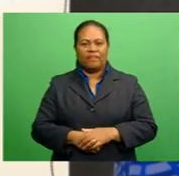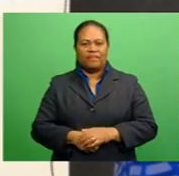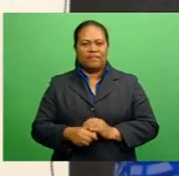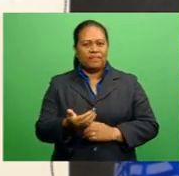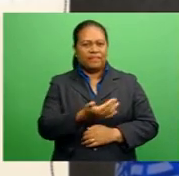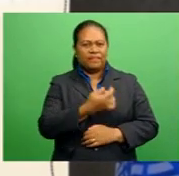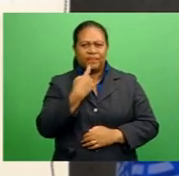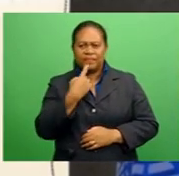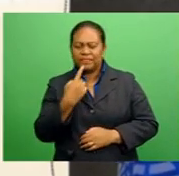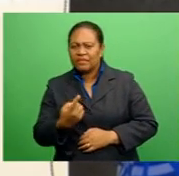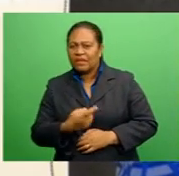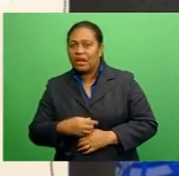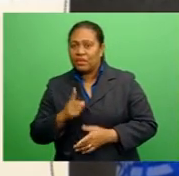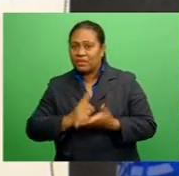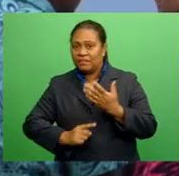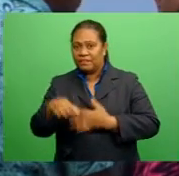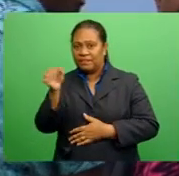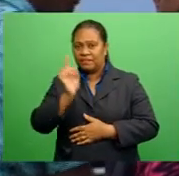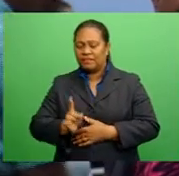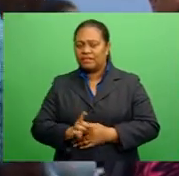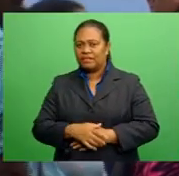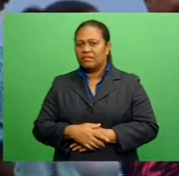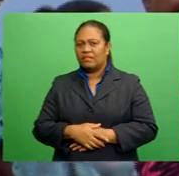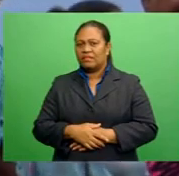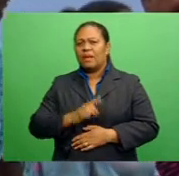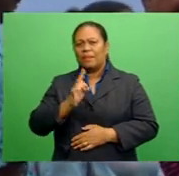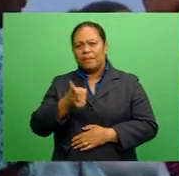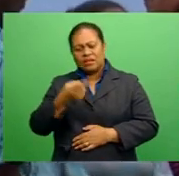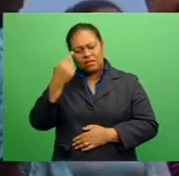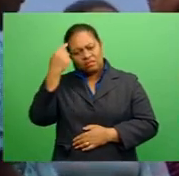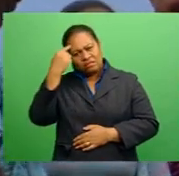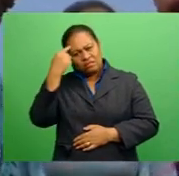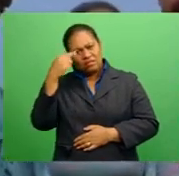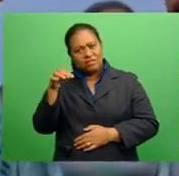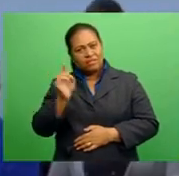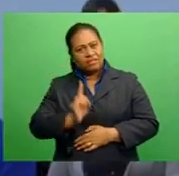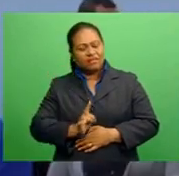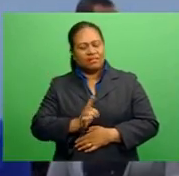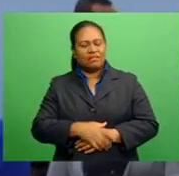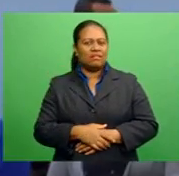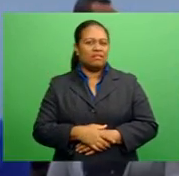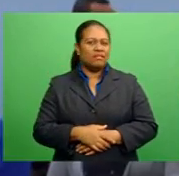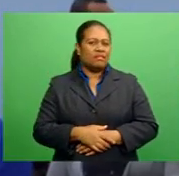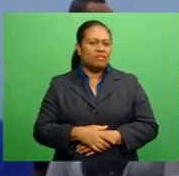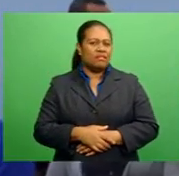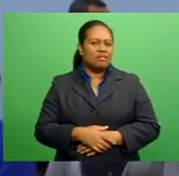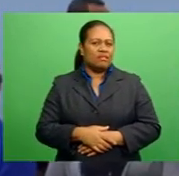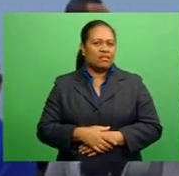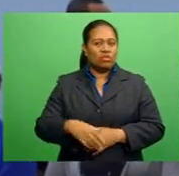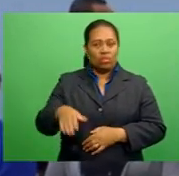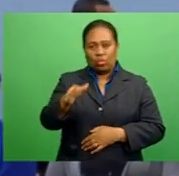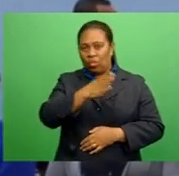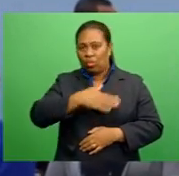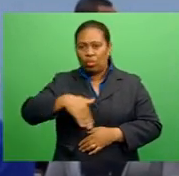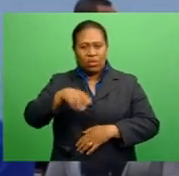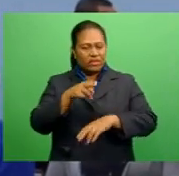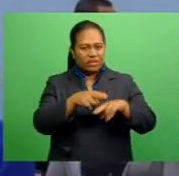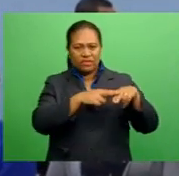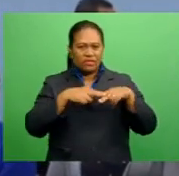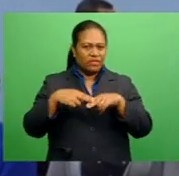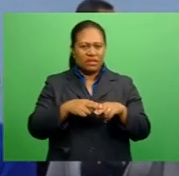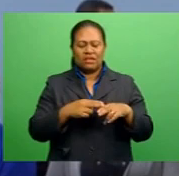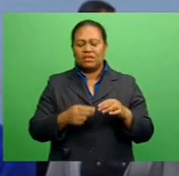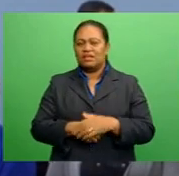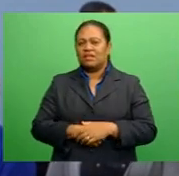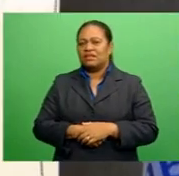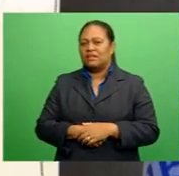manage money for today and tomorrow. But I think today, signing this MOU with the Reserve Bank of Fiji, it just endorses and